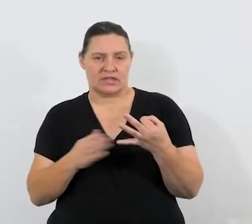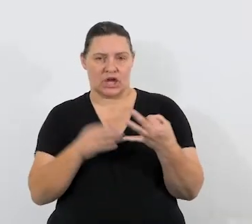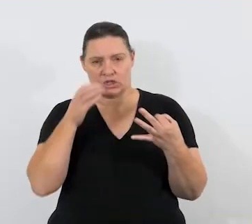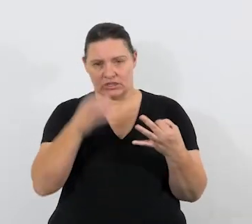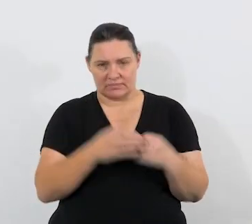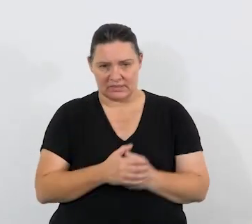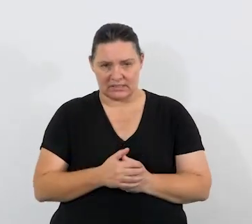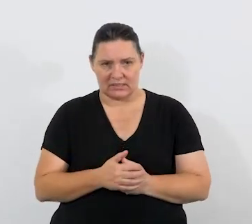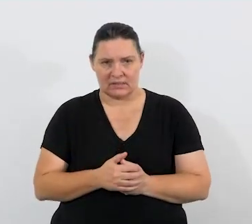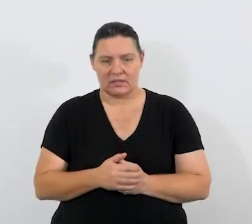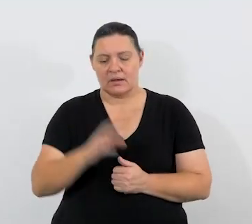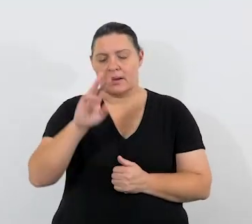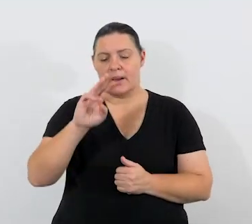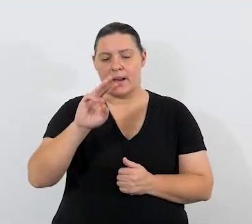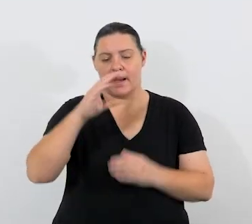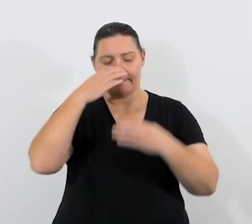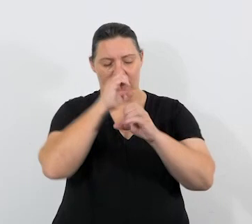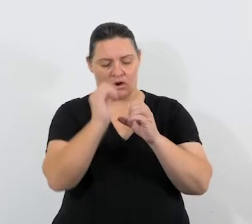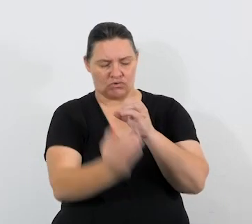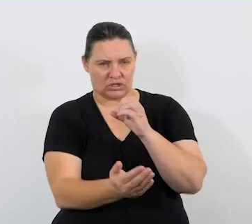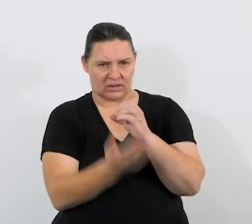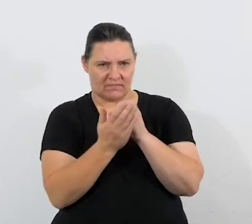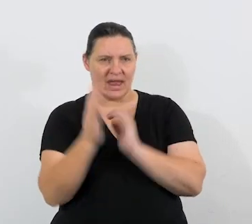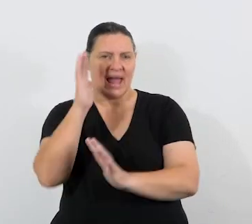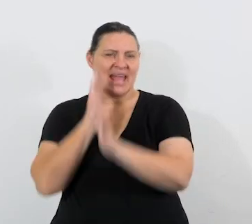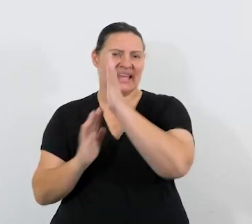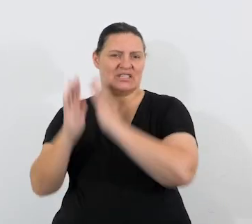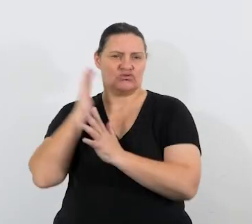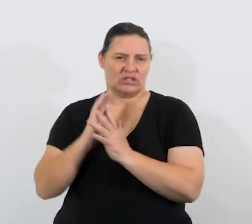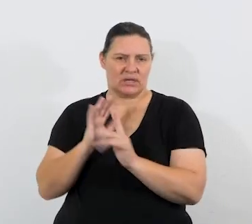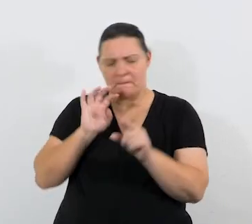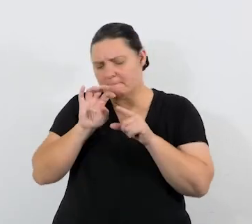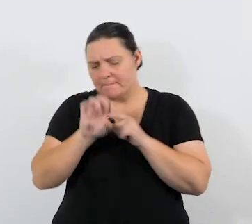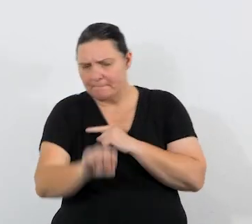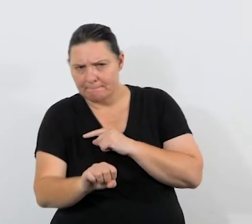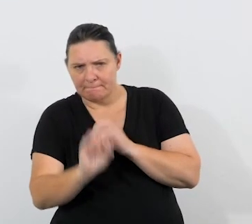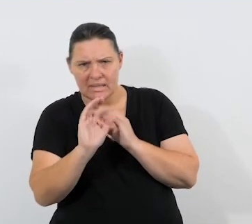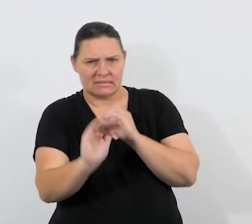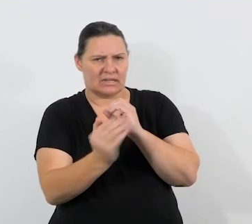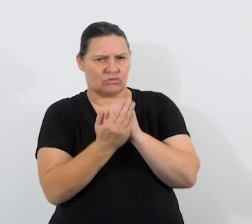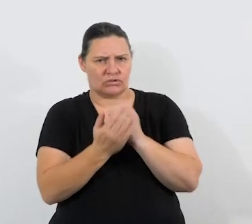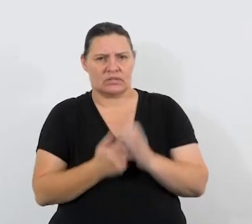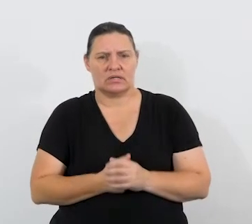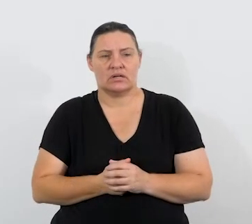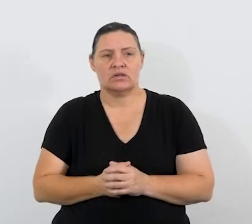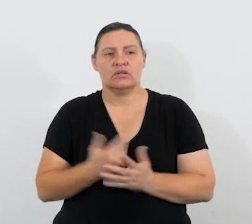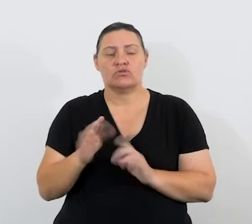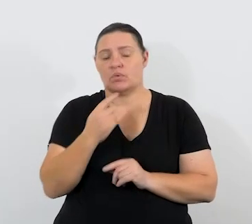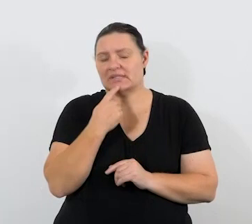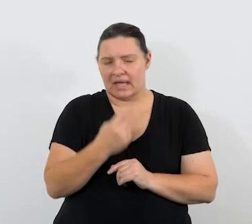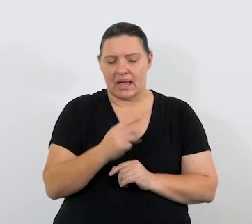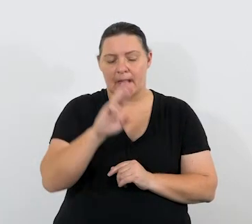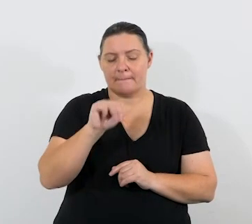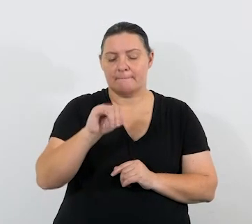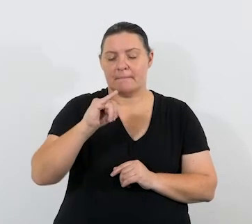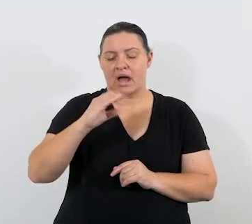third concept, which is the microscope and the history and discovery of it. So when we are